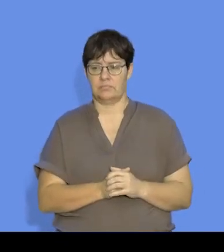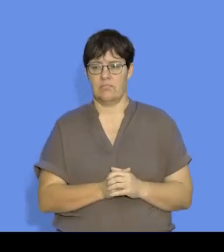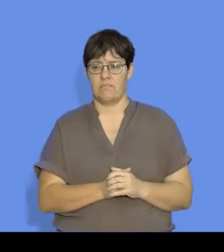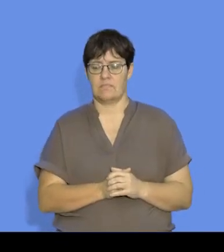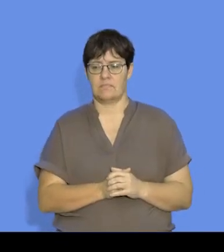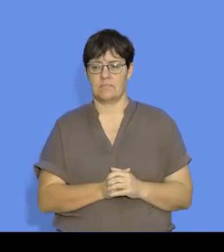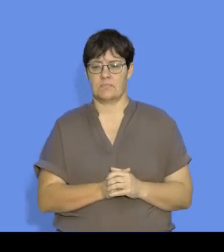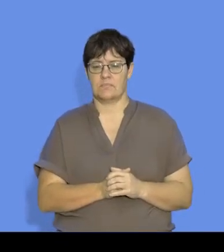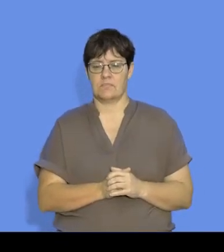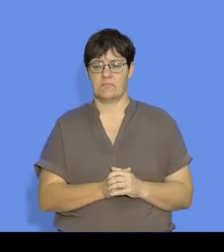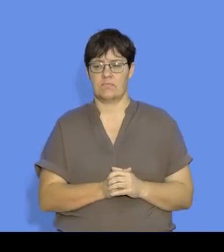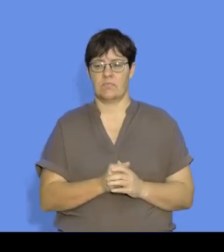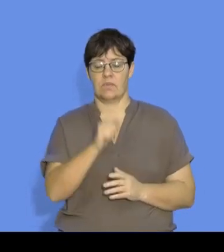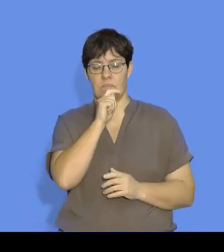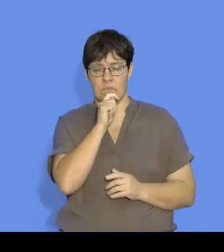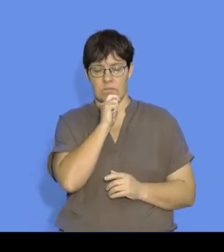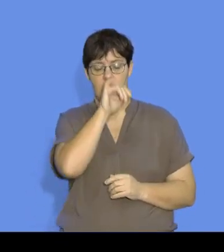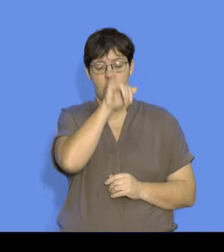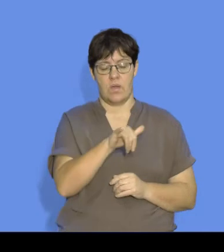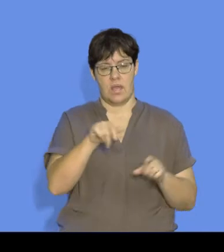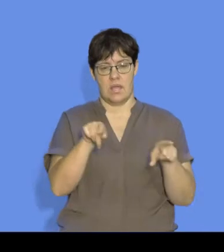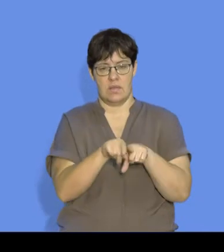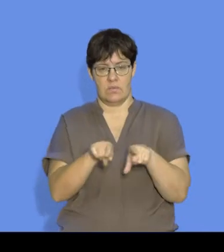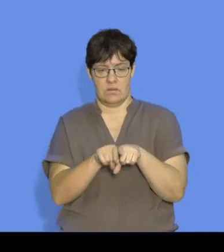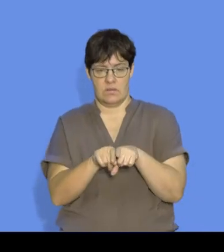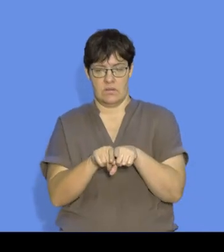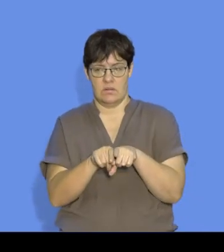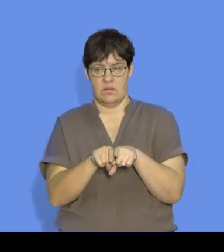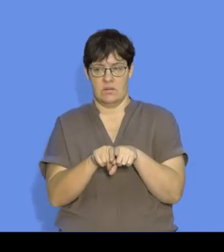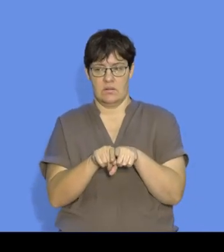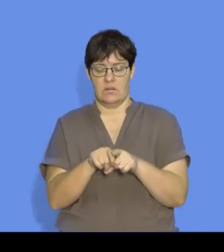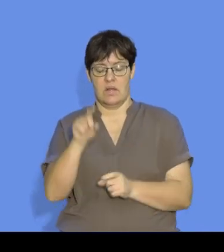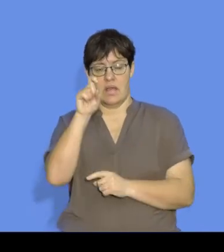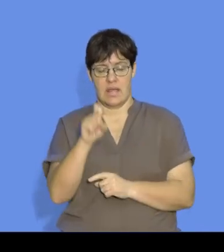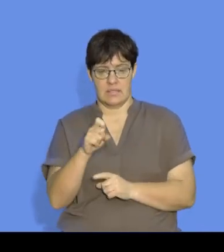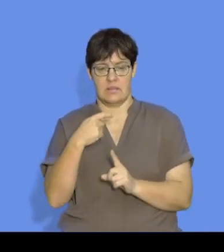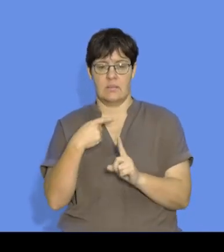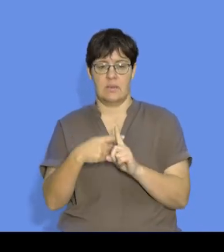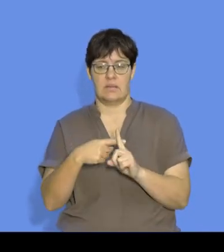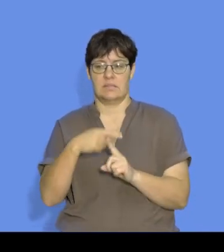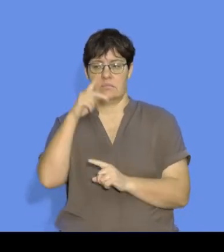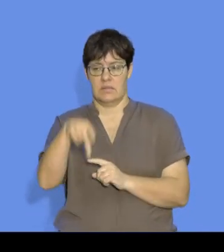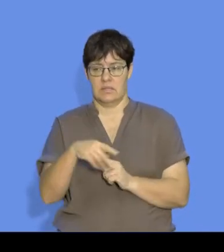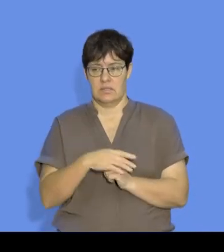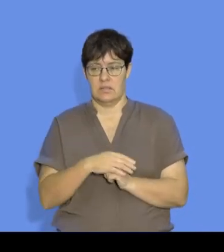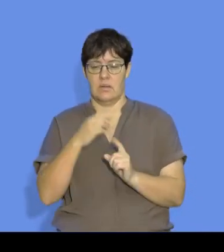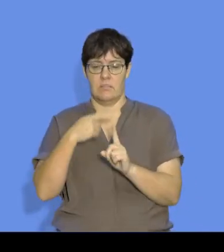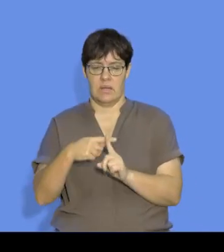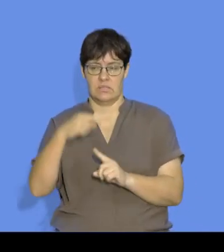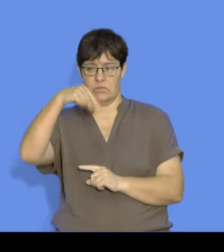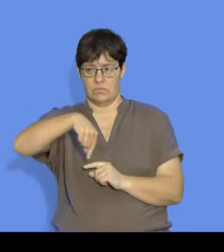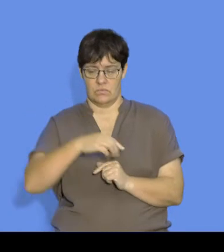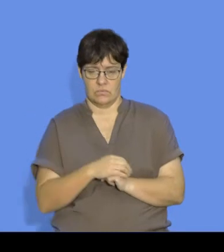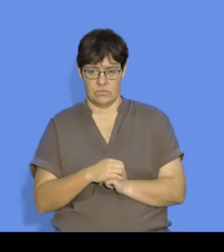normally use y is equals to x plus p plus